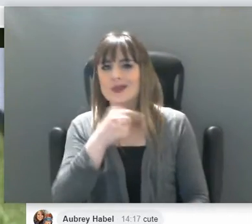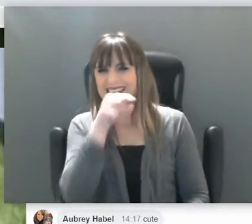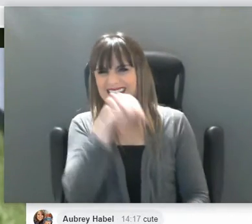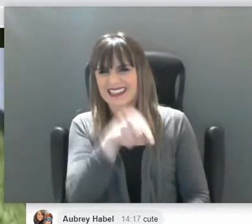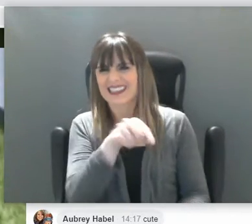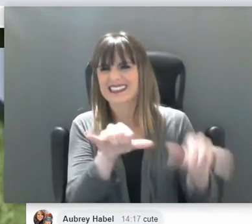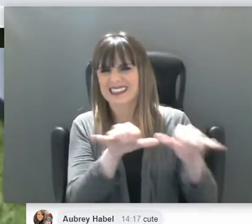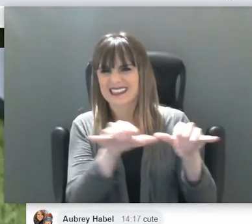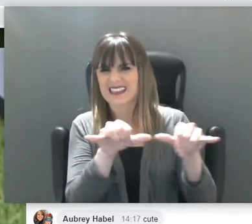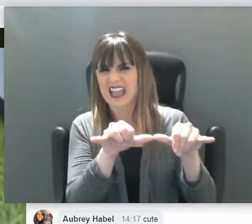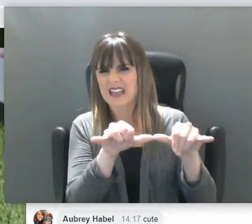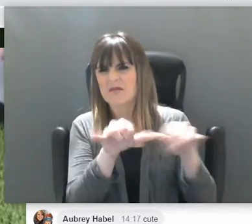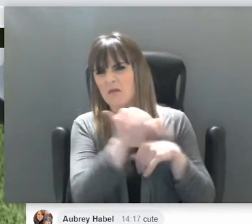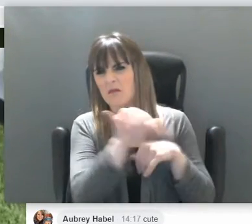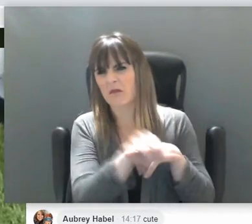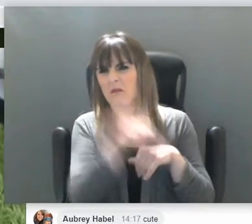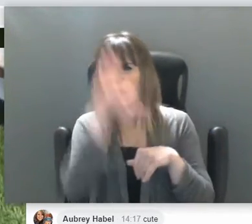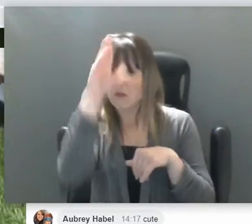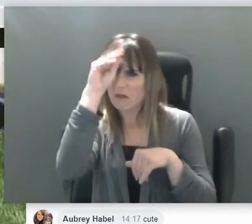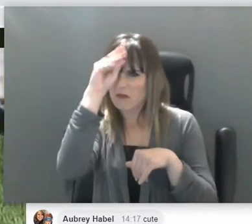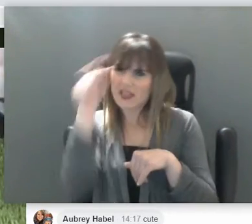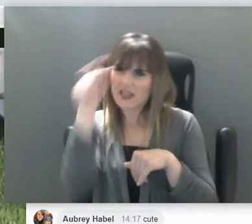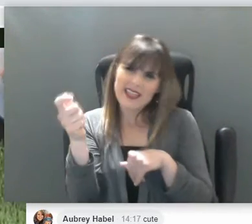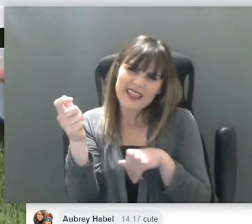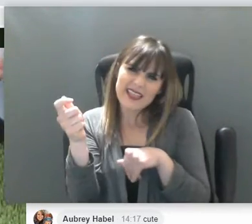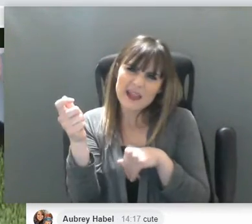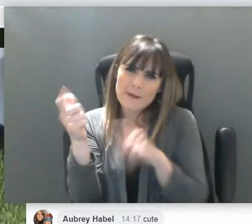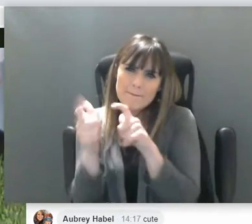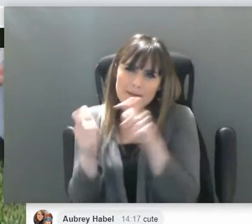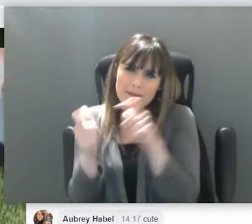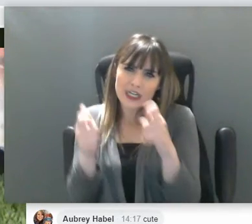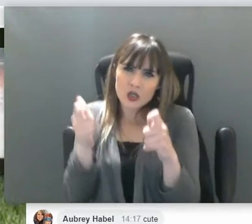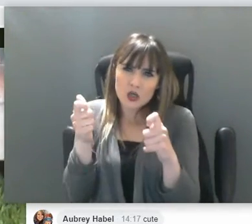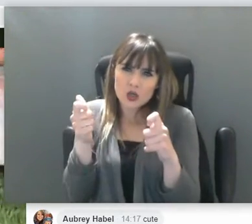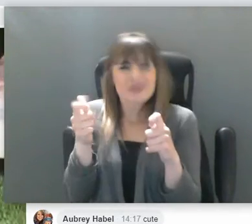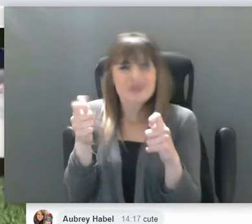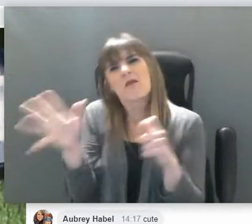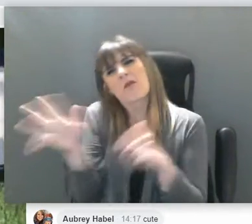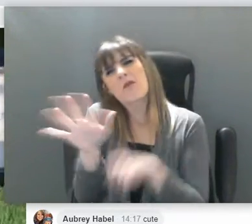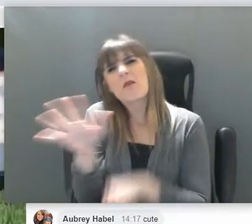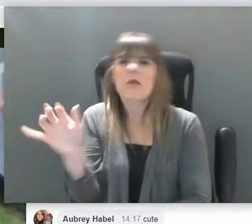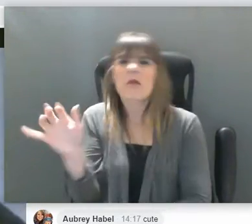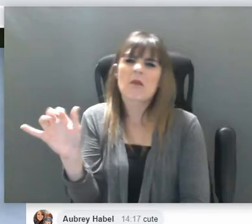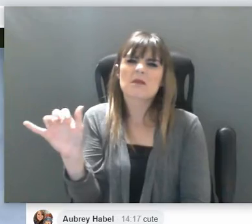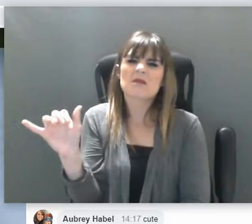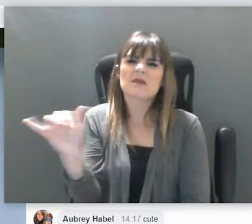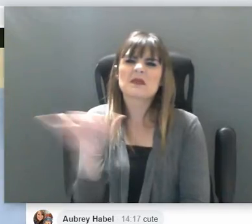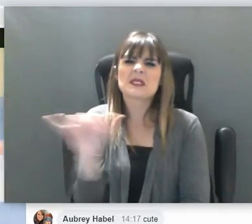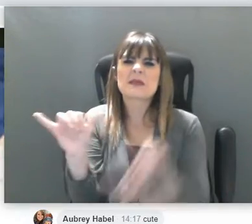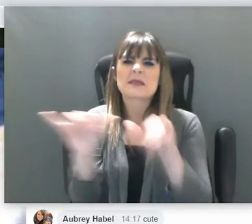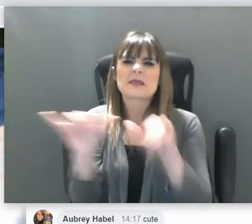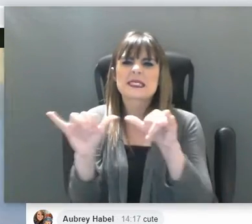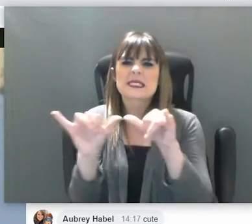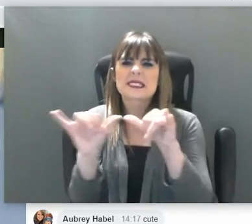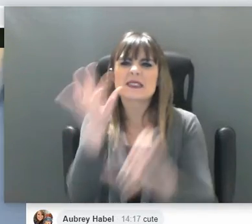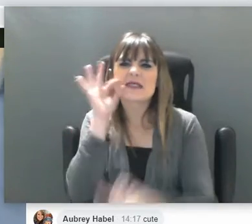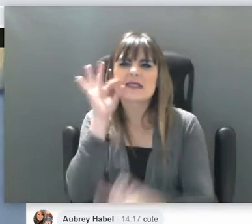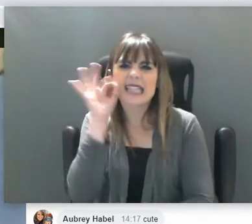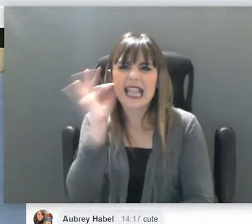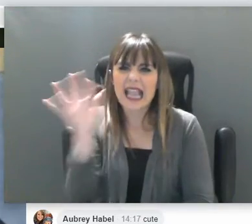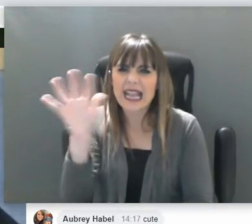but not too much bigger. Around the size of, I would say, an average house cat. How long do they live? How long do they live?